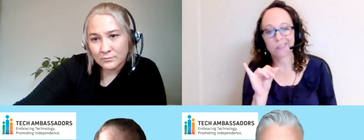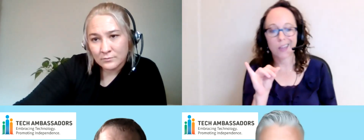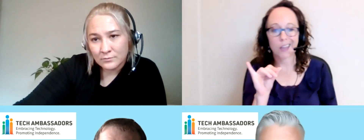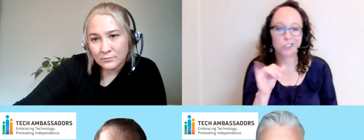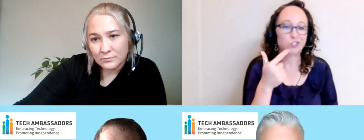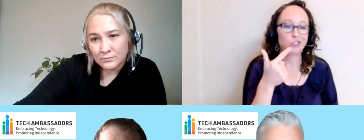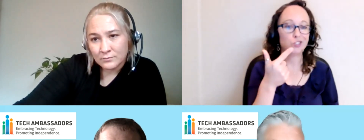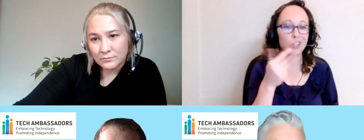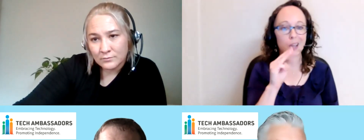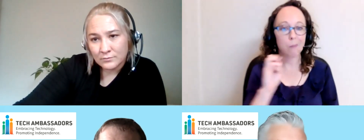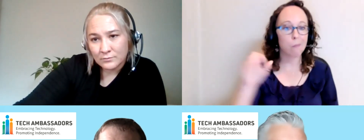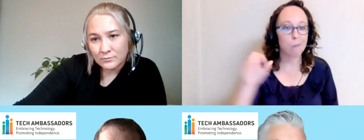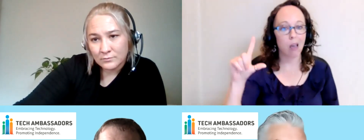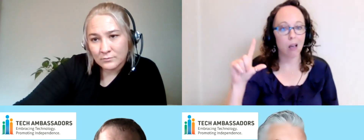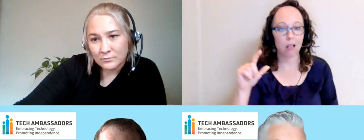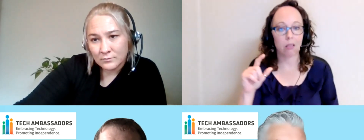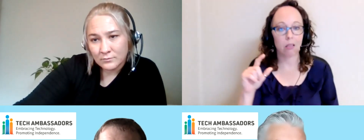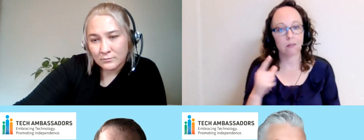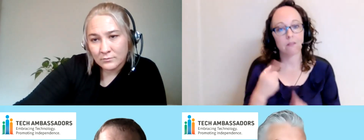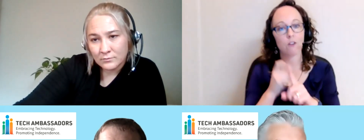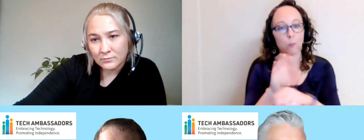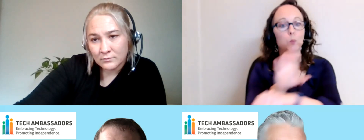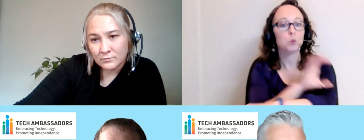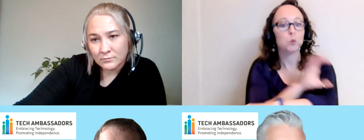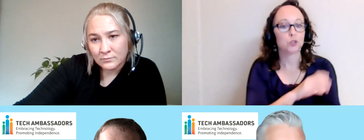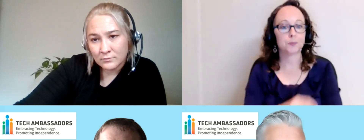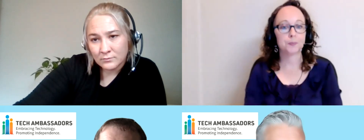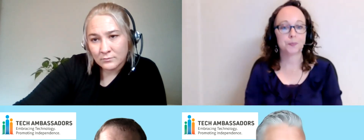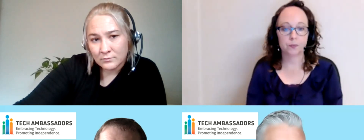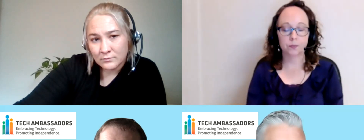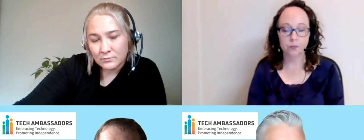Okay. So I think maybe